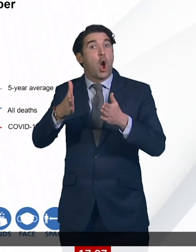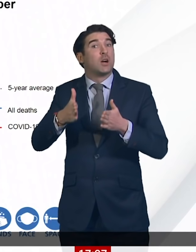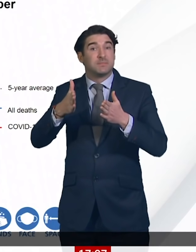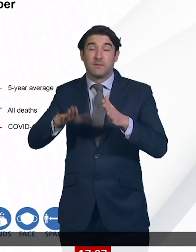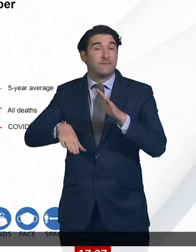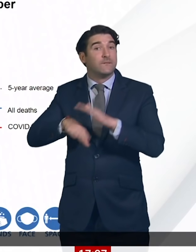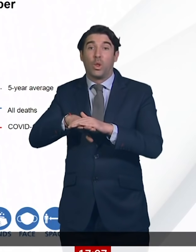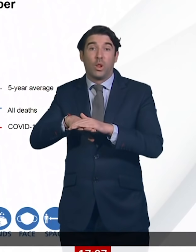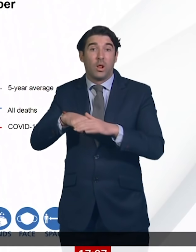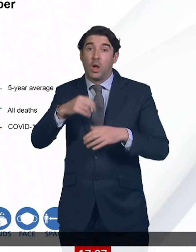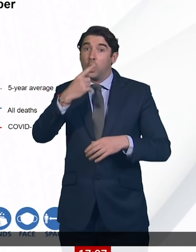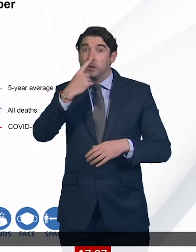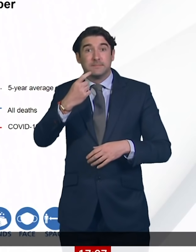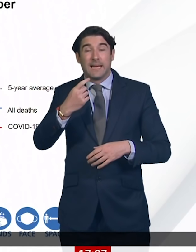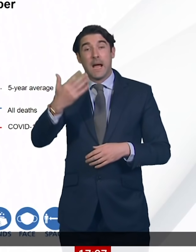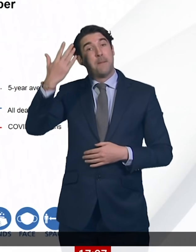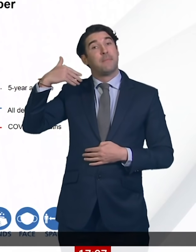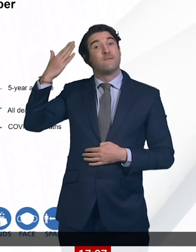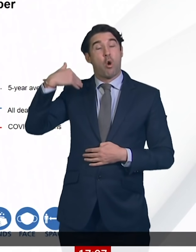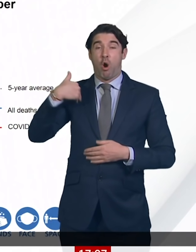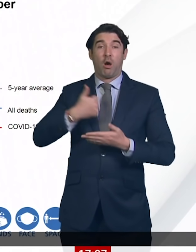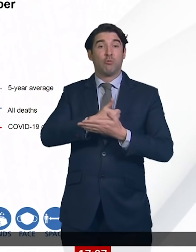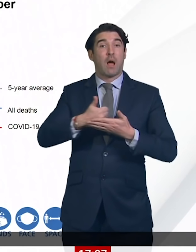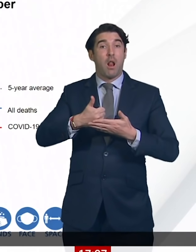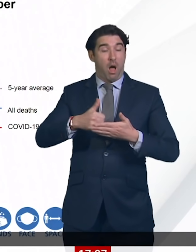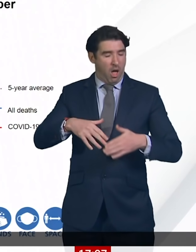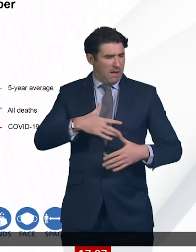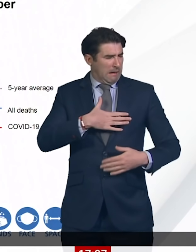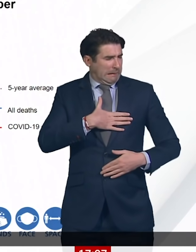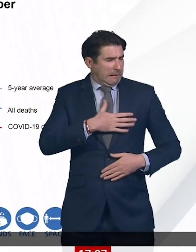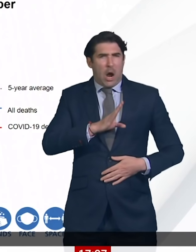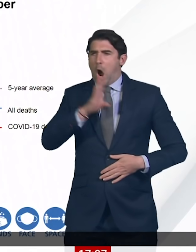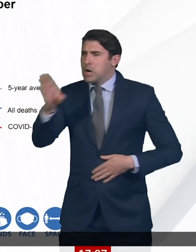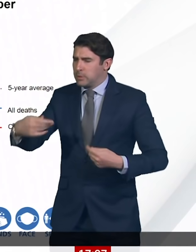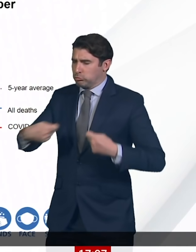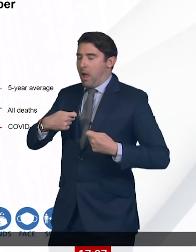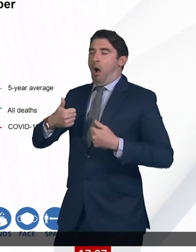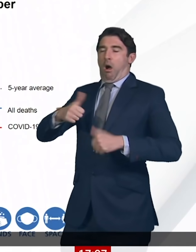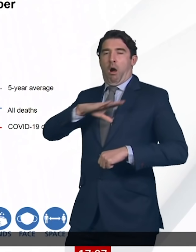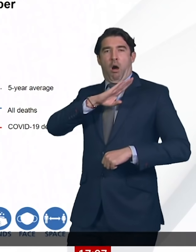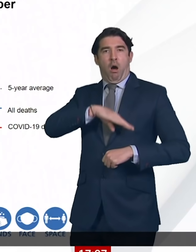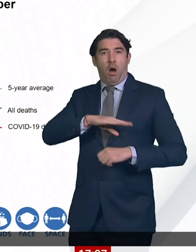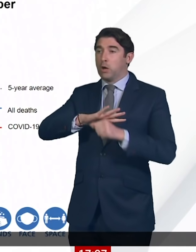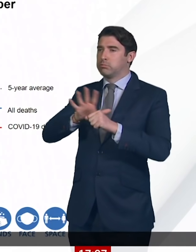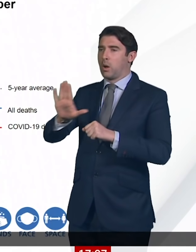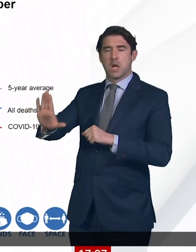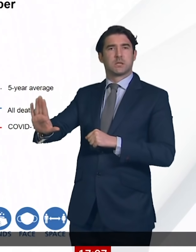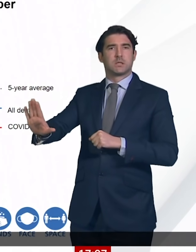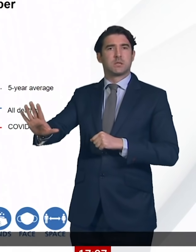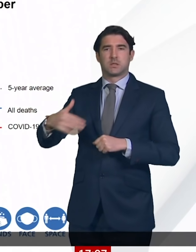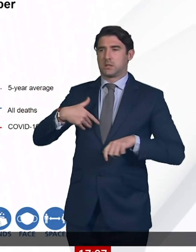people who die because the health service is overwhelmed, or because the health service is less able to operate